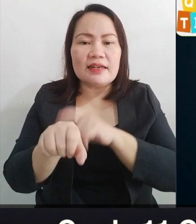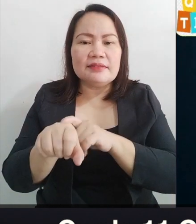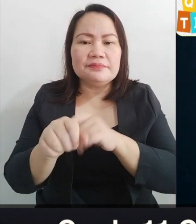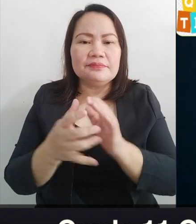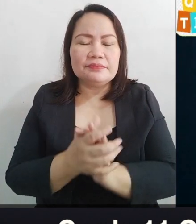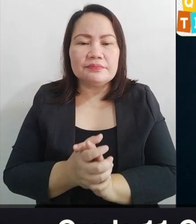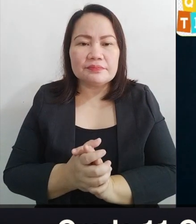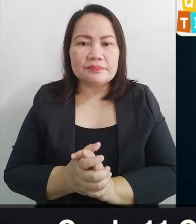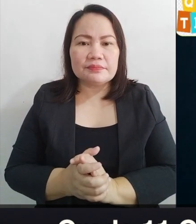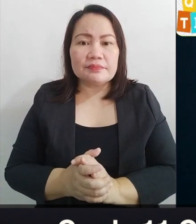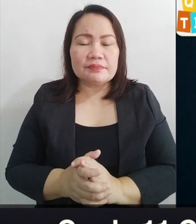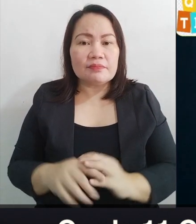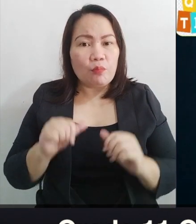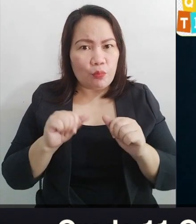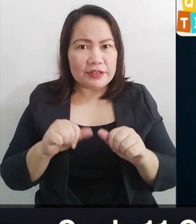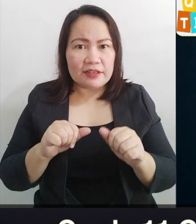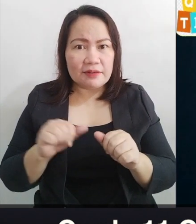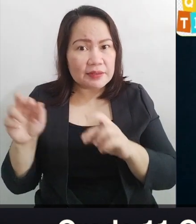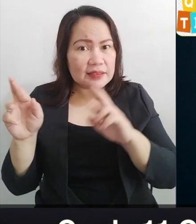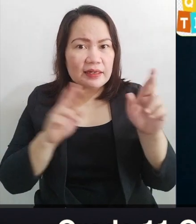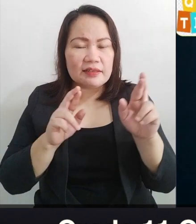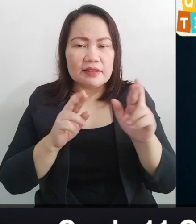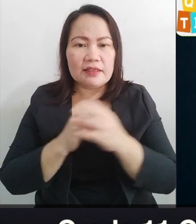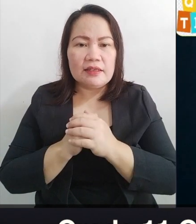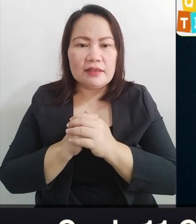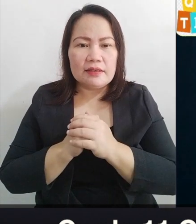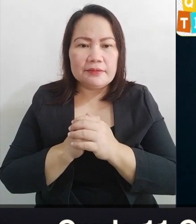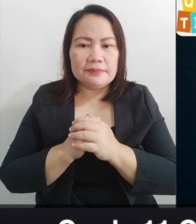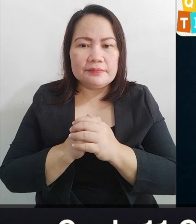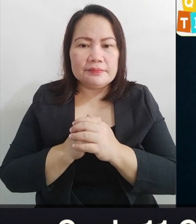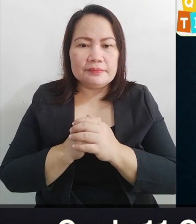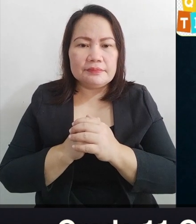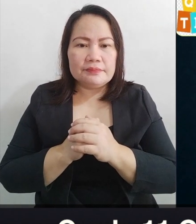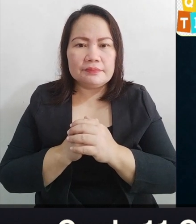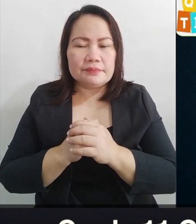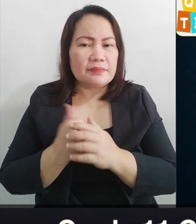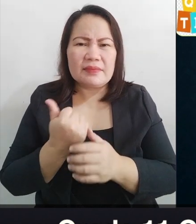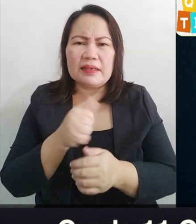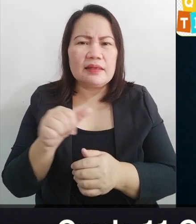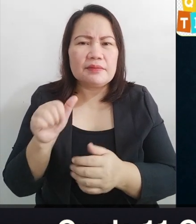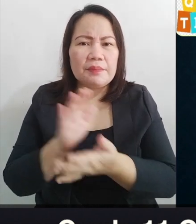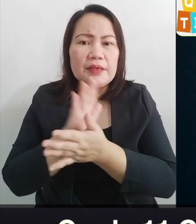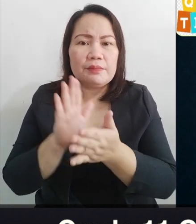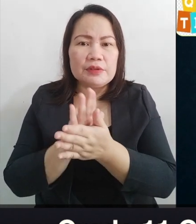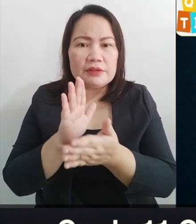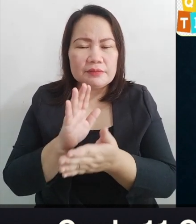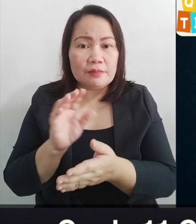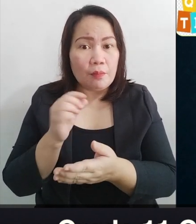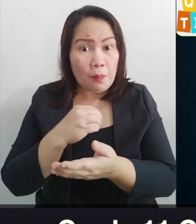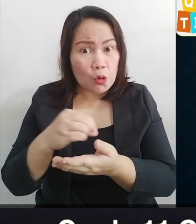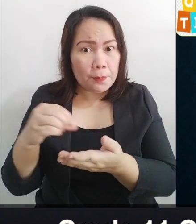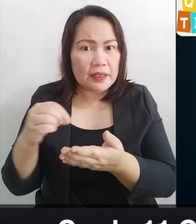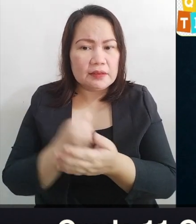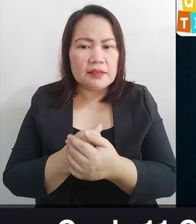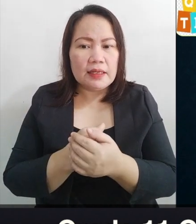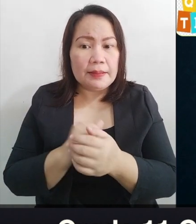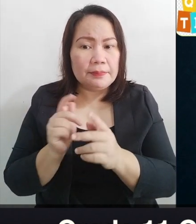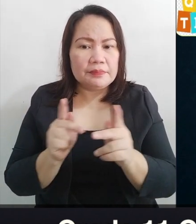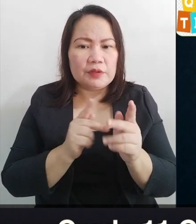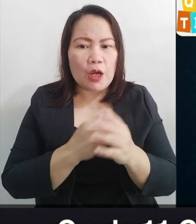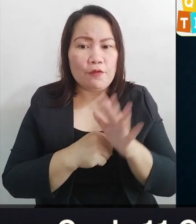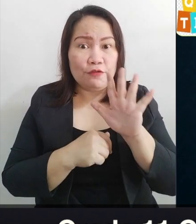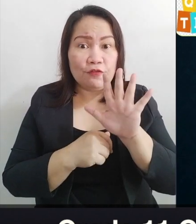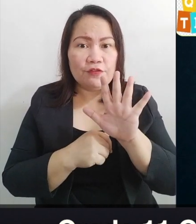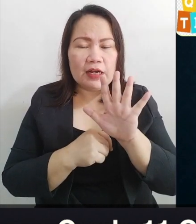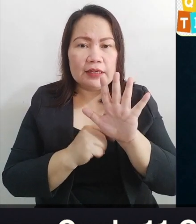It's quiz time. So, pwede kayong mag-ready dyan ng a short, kahit kapirasong papel lang.